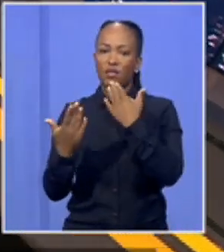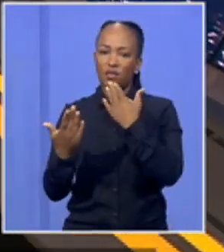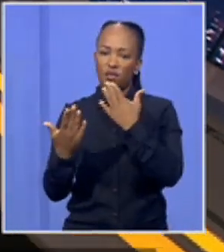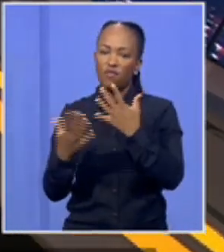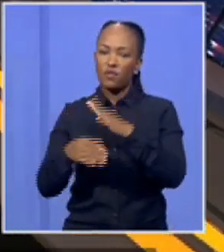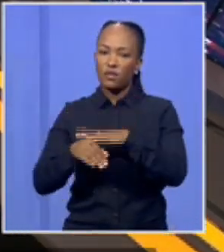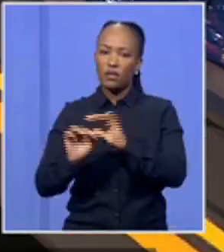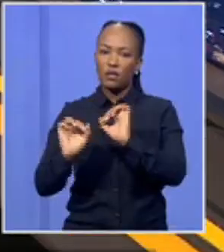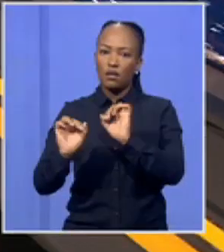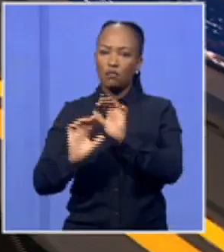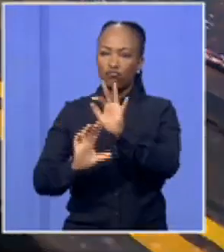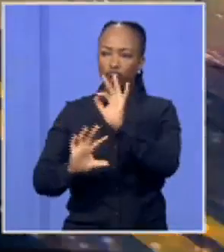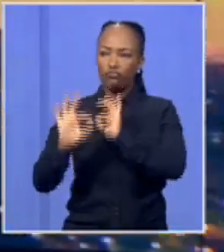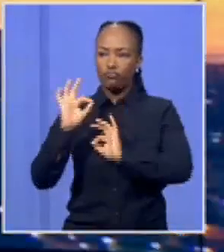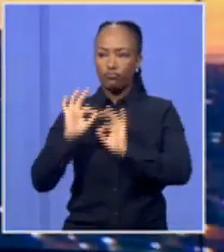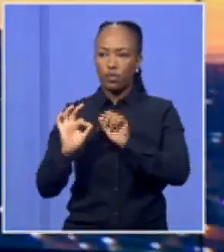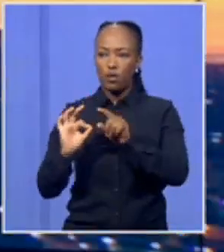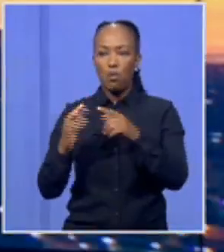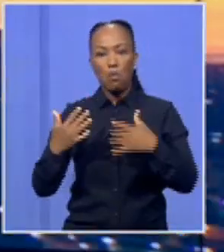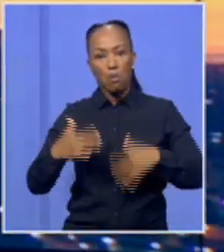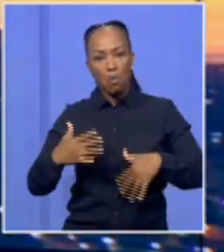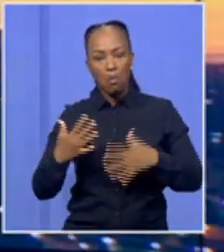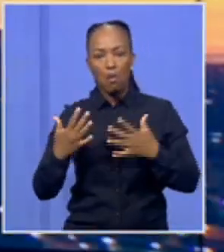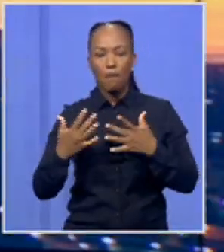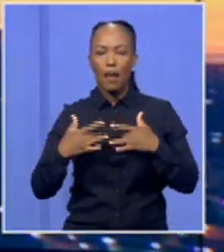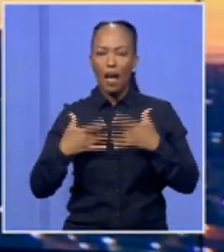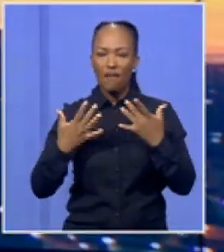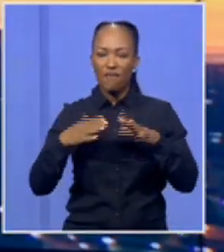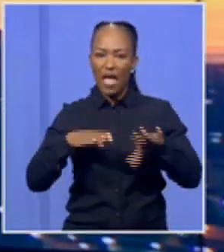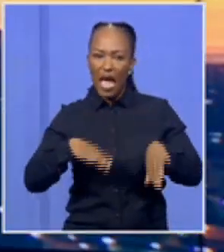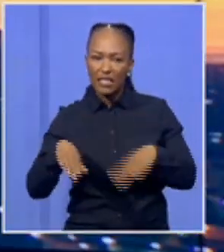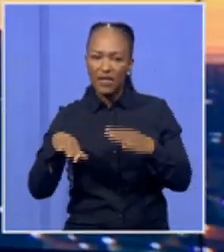in terms of having a very active lifestyle, possibly being a